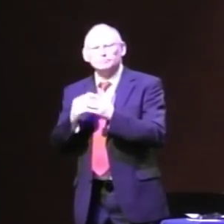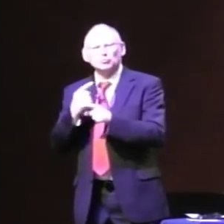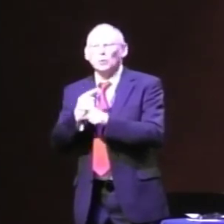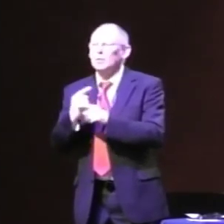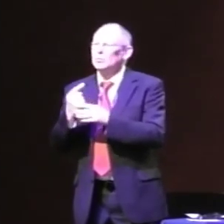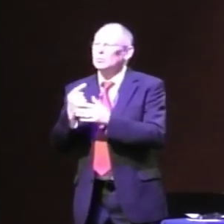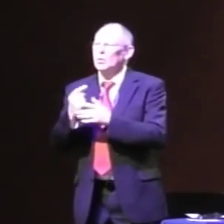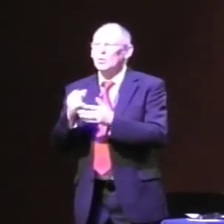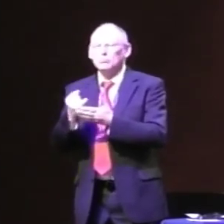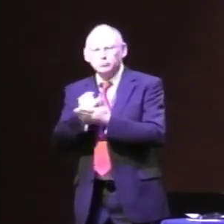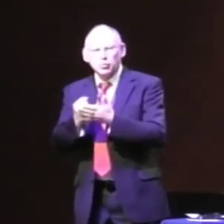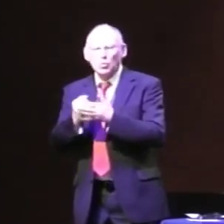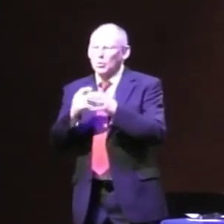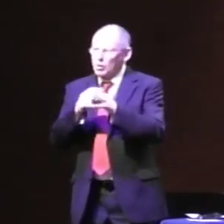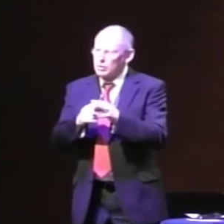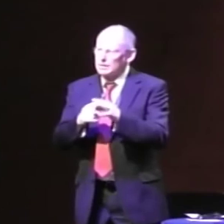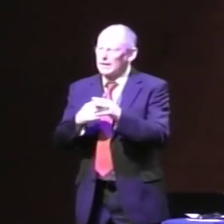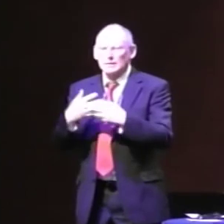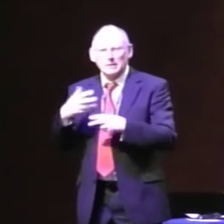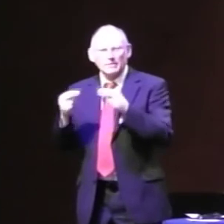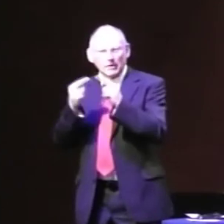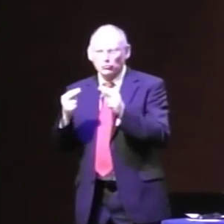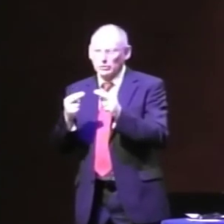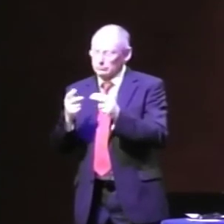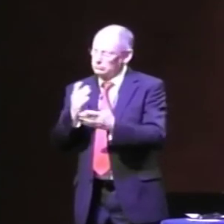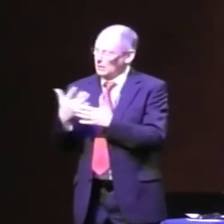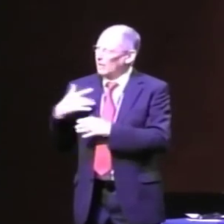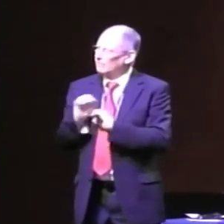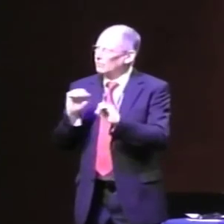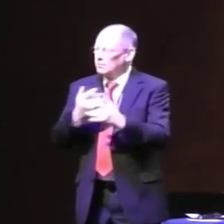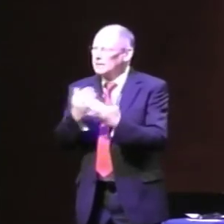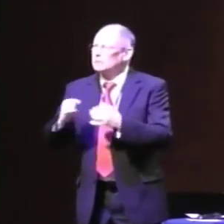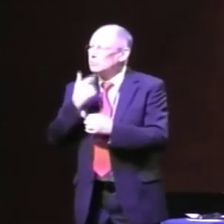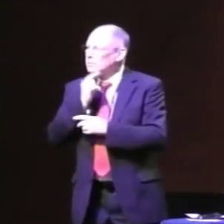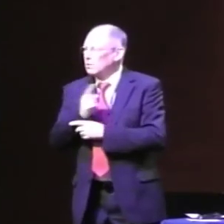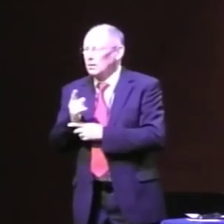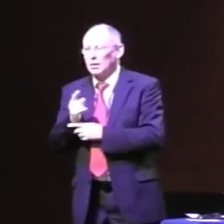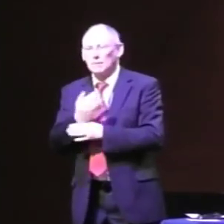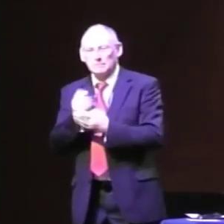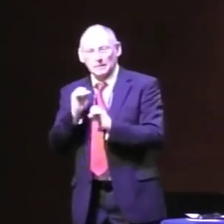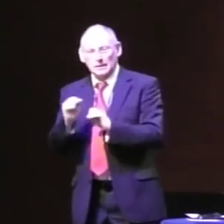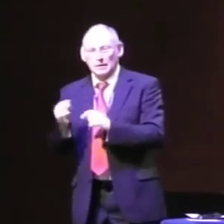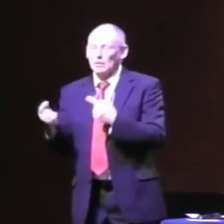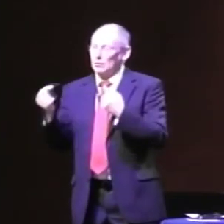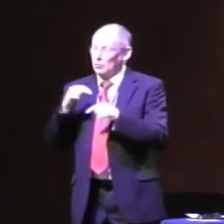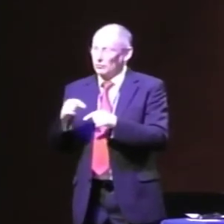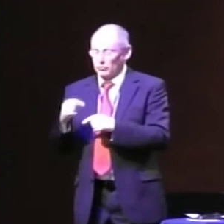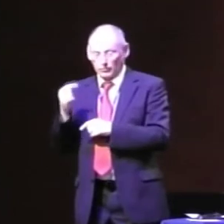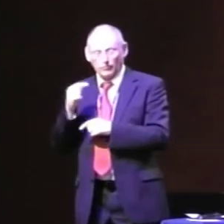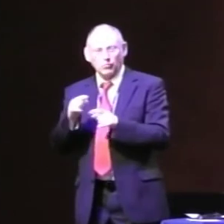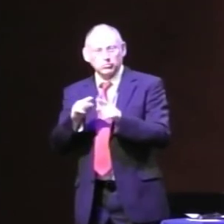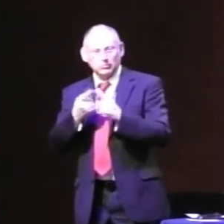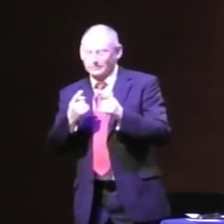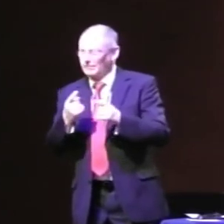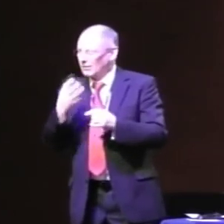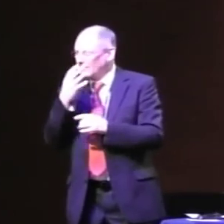and expensive housing is a fact of life for many Scottish people. It is a disgrace that many, for years, had different governments have